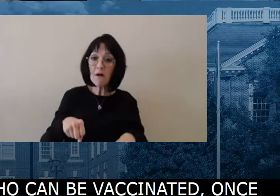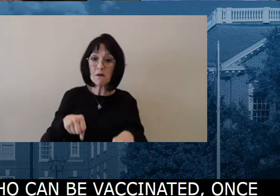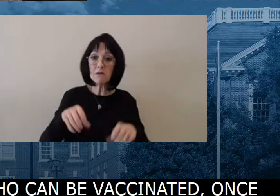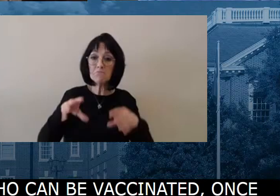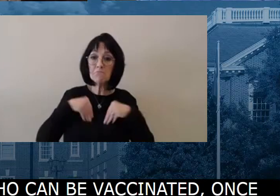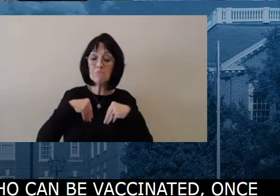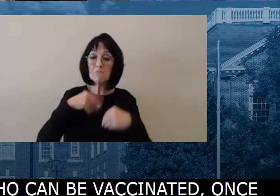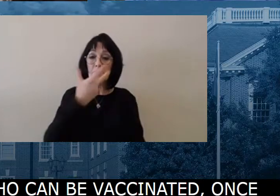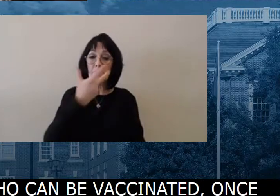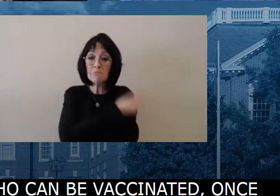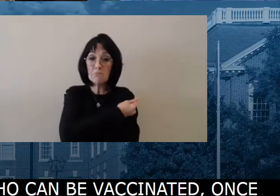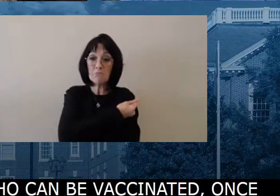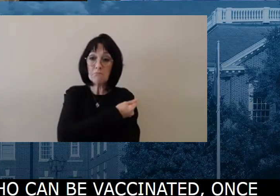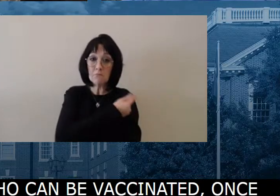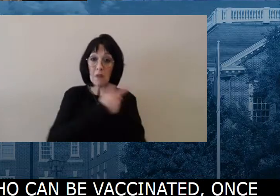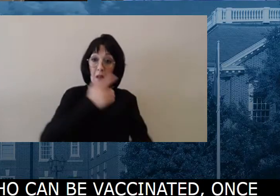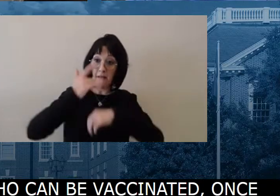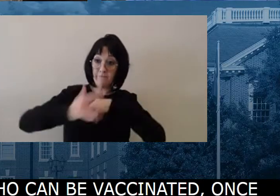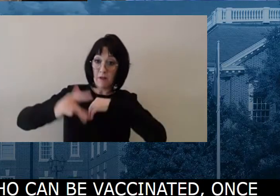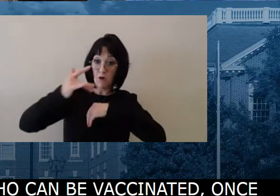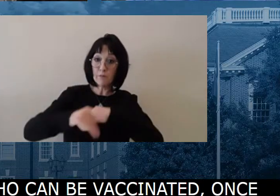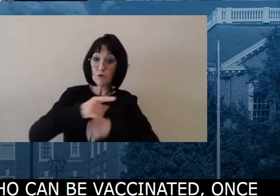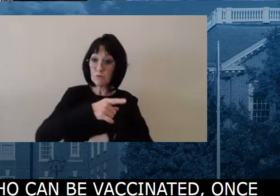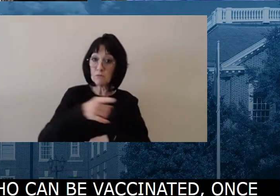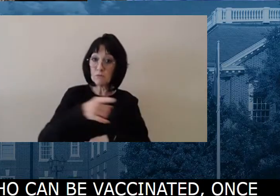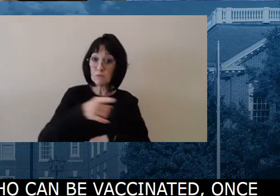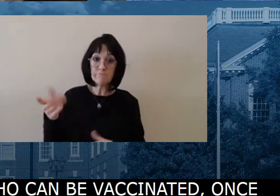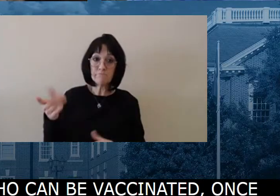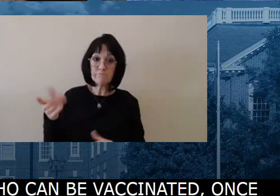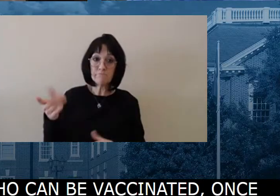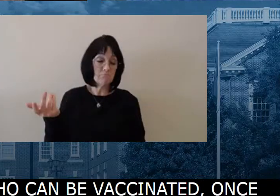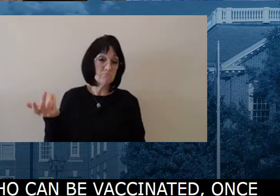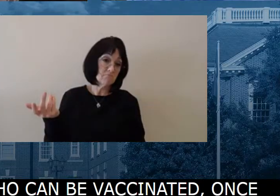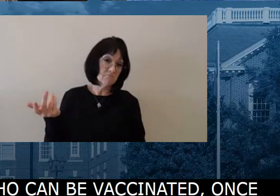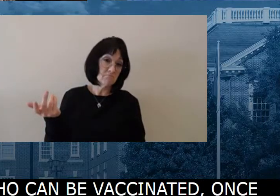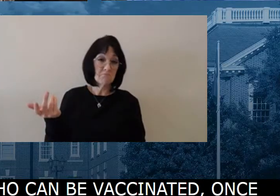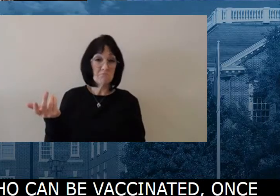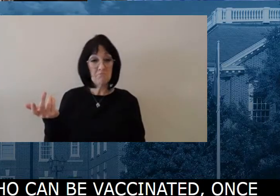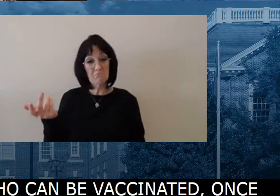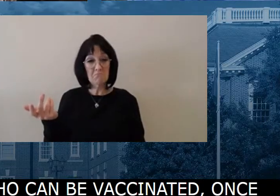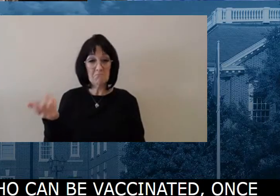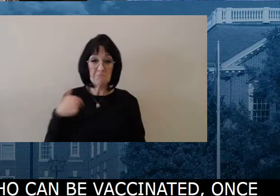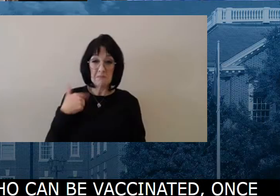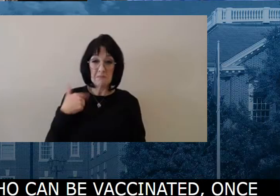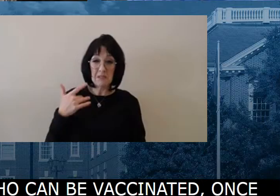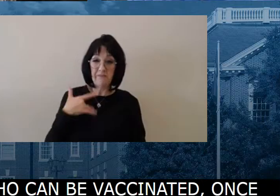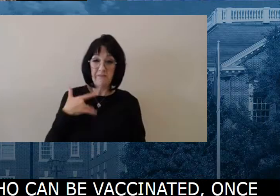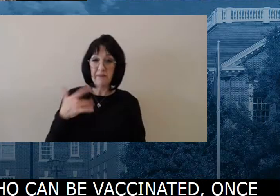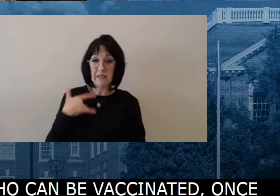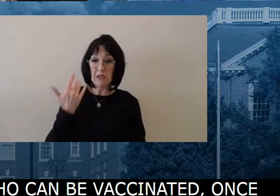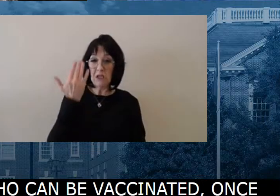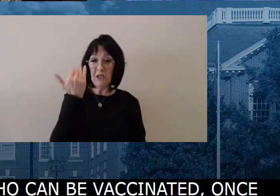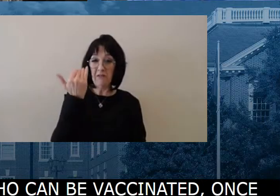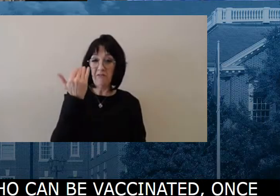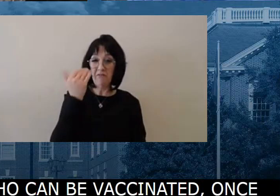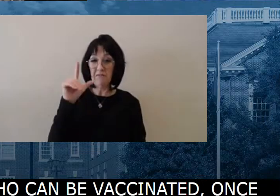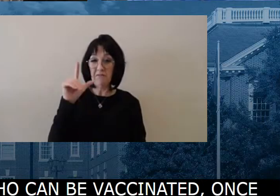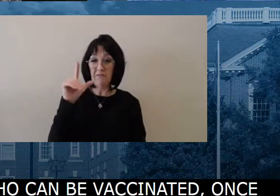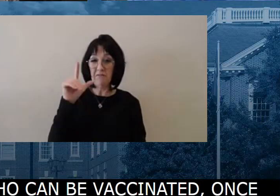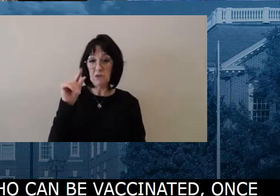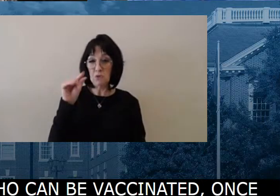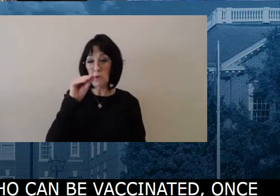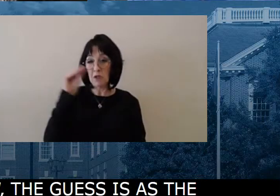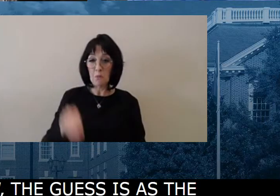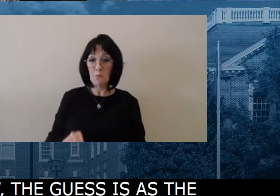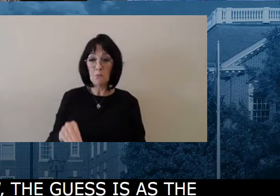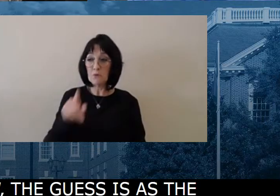the guess is, as the governor said, there's probably about 15 to 20% that may be hard-nosed. But what